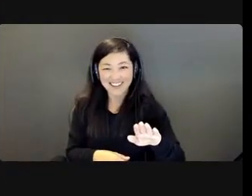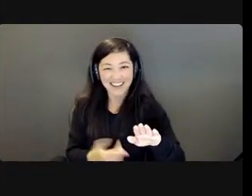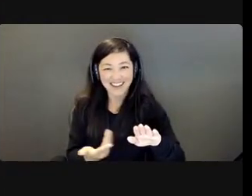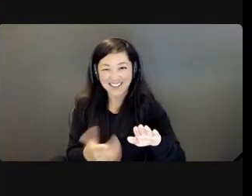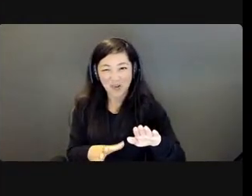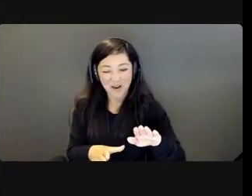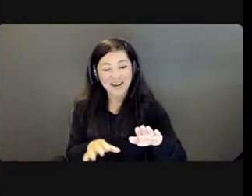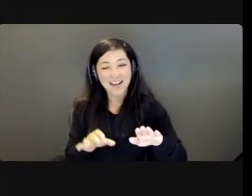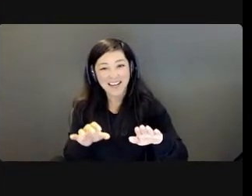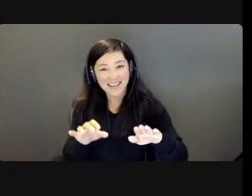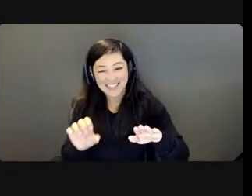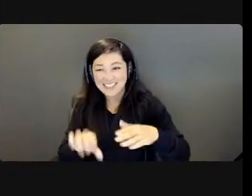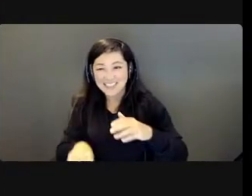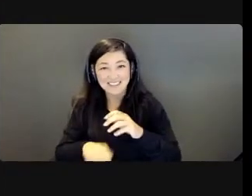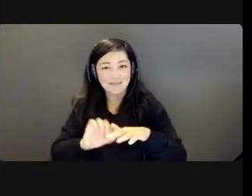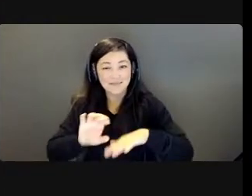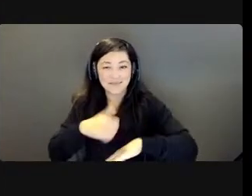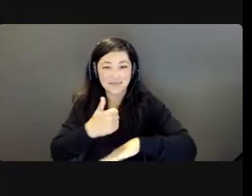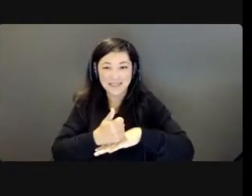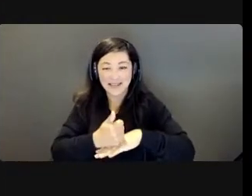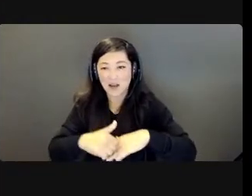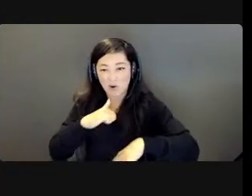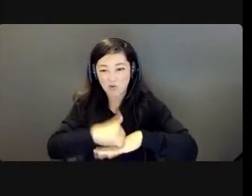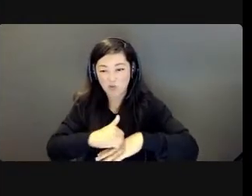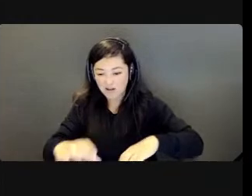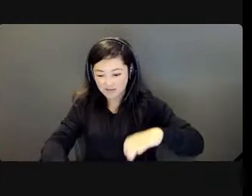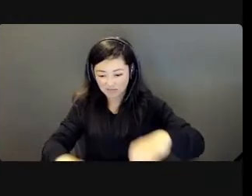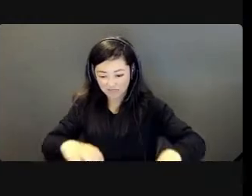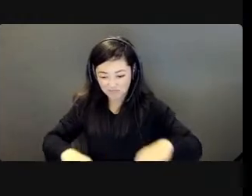was another feature that cost about $1,000.